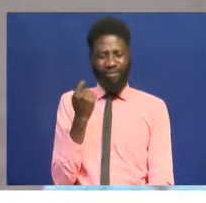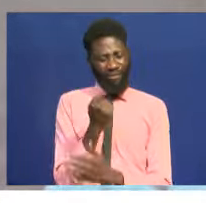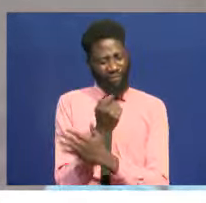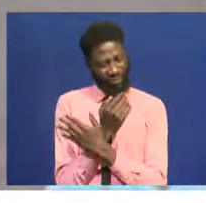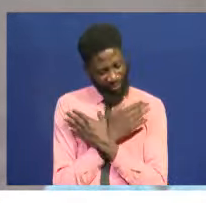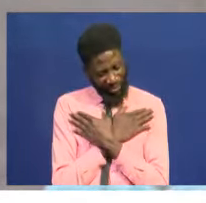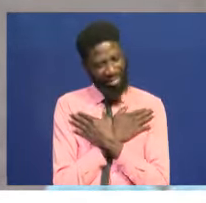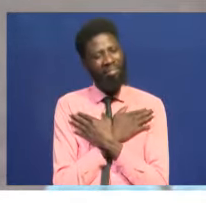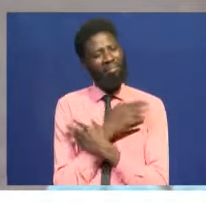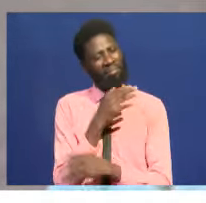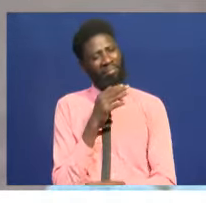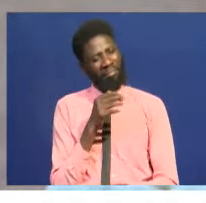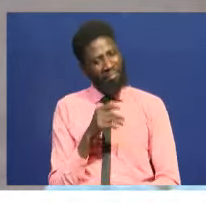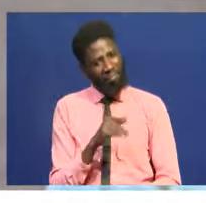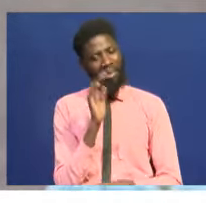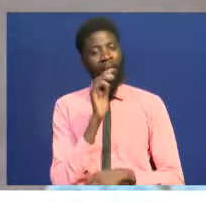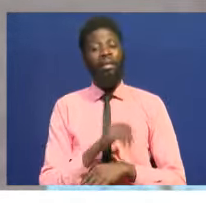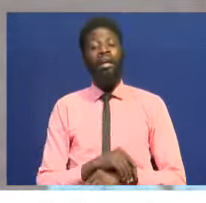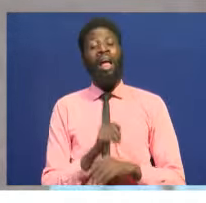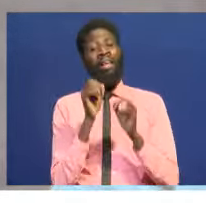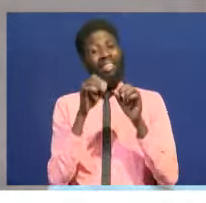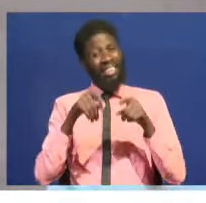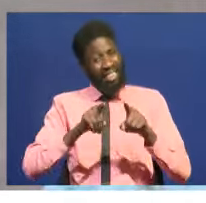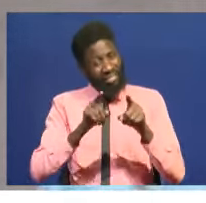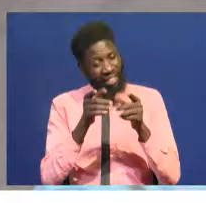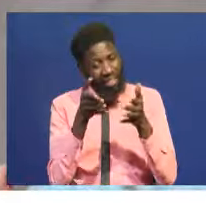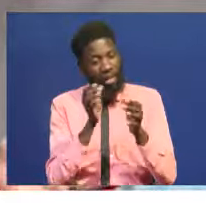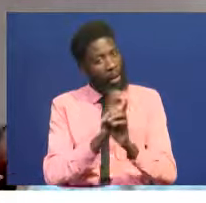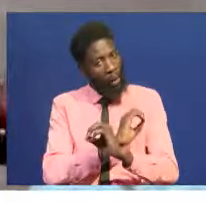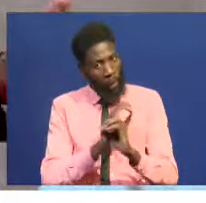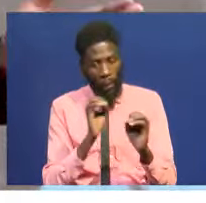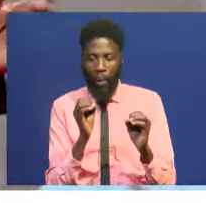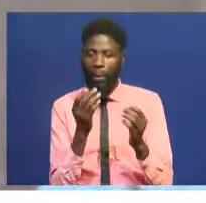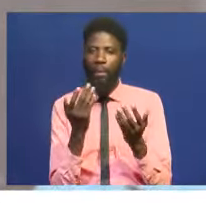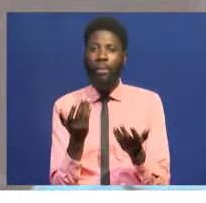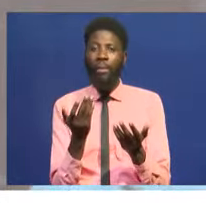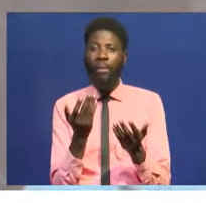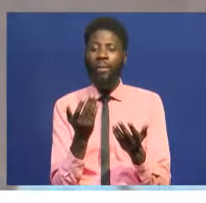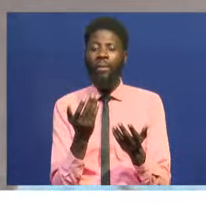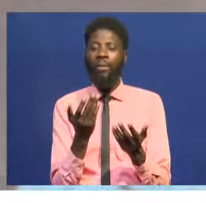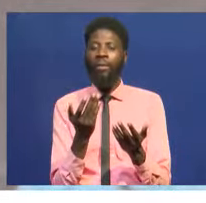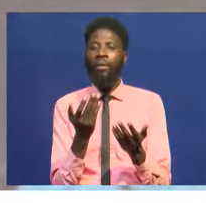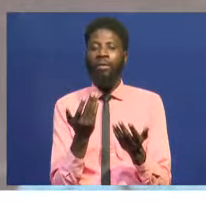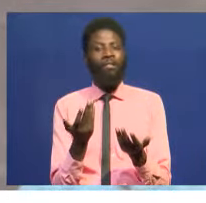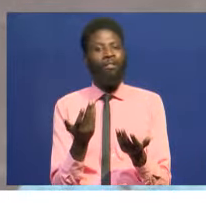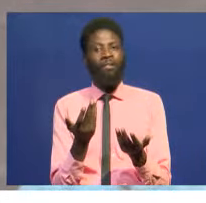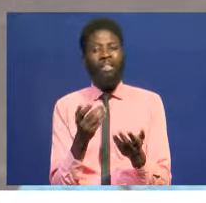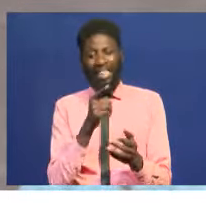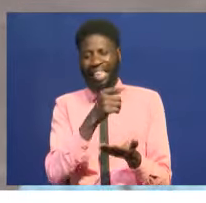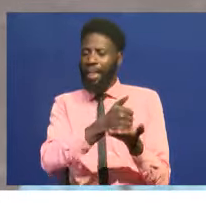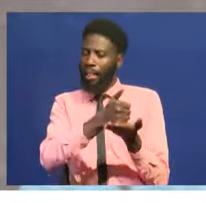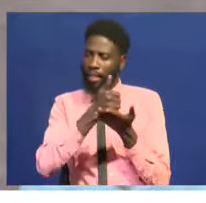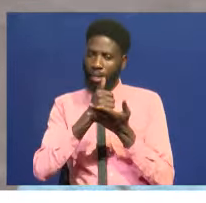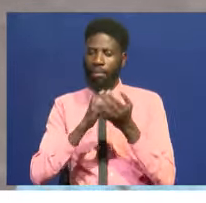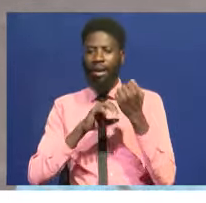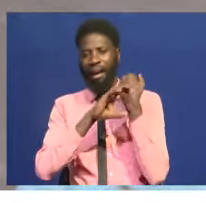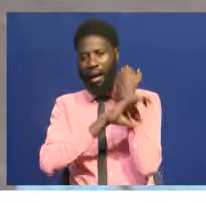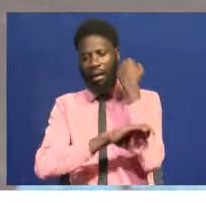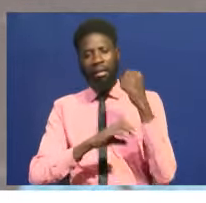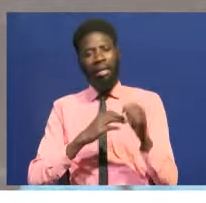Why not for him? He went, he bent over backwards to accommodate our country.